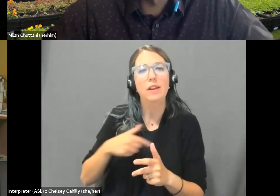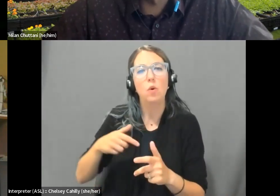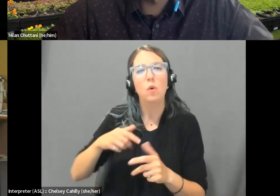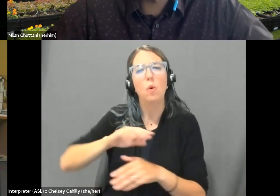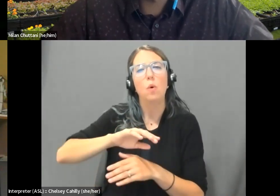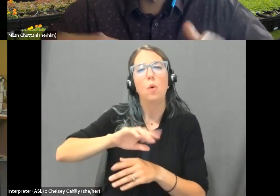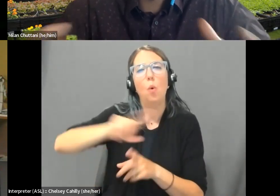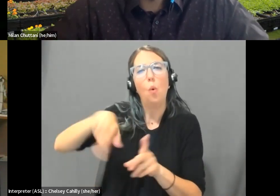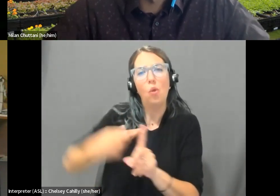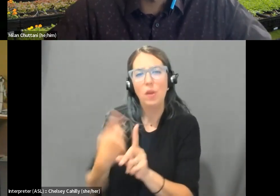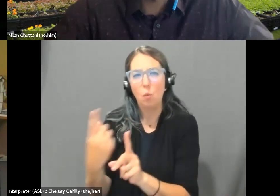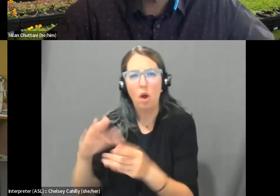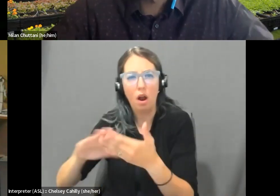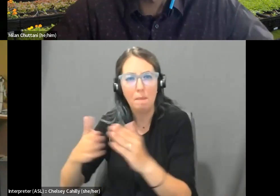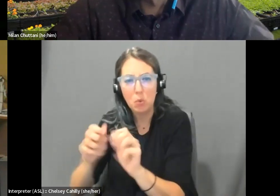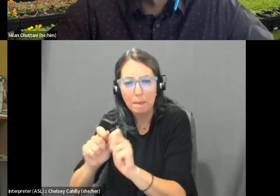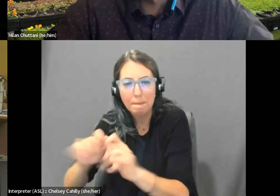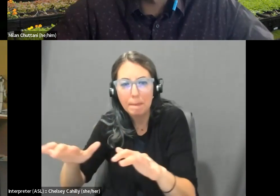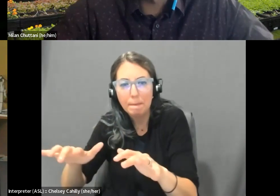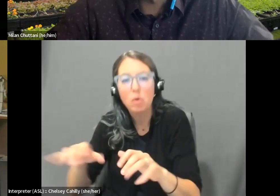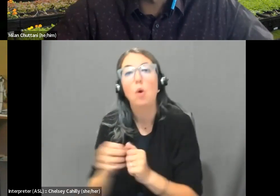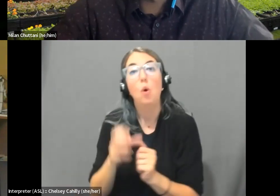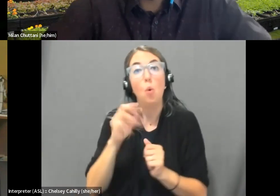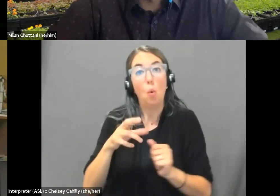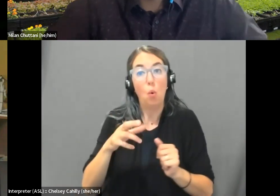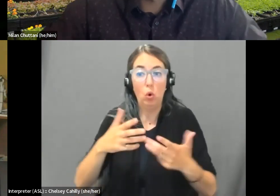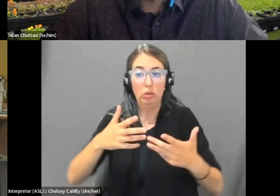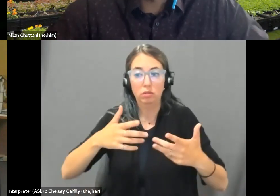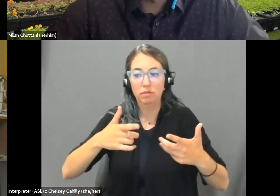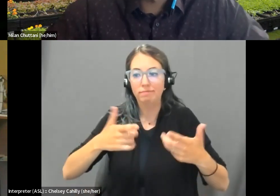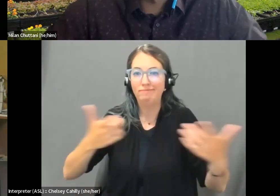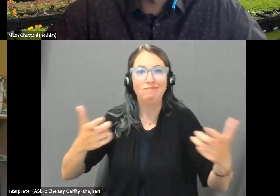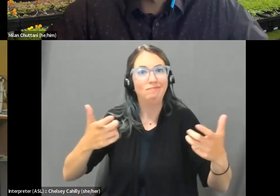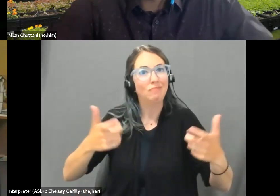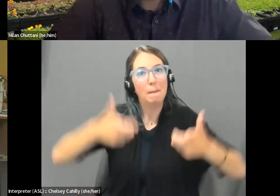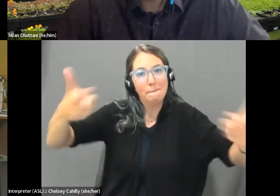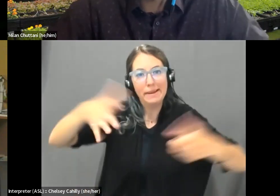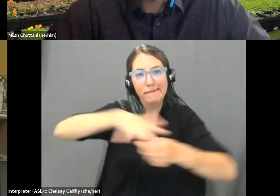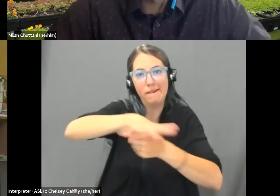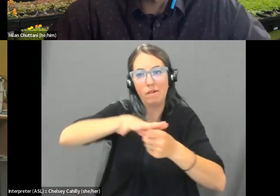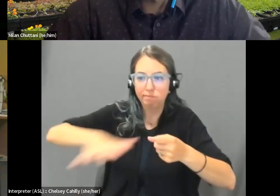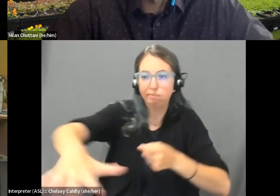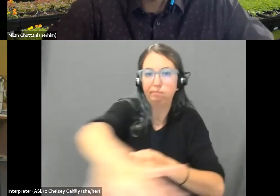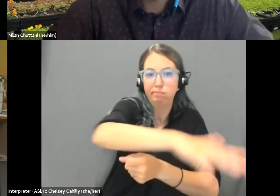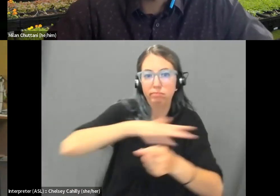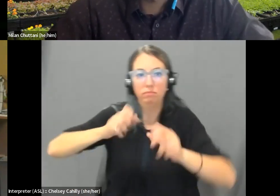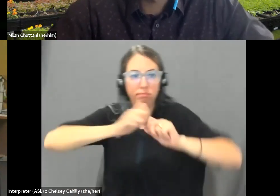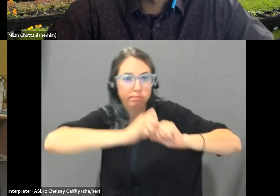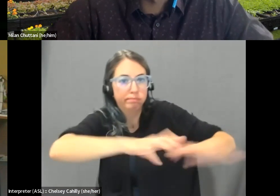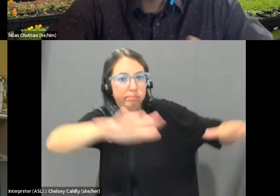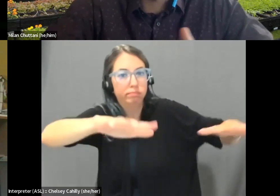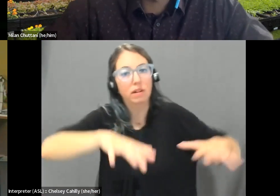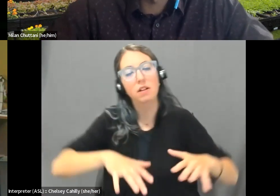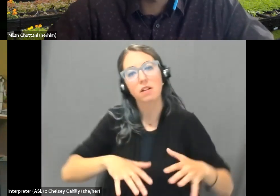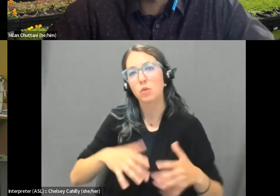larger groupings because it's more informative to see cases by a specific neighborhood than by